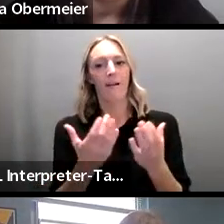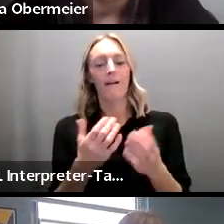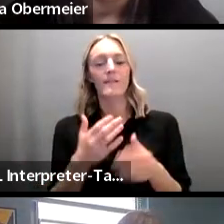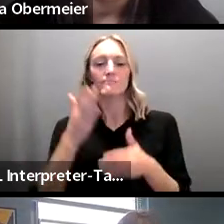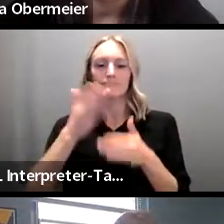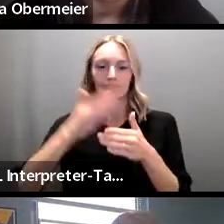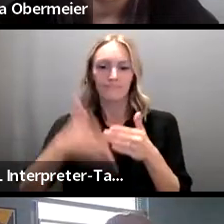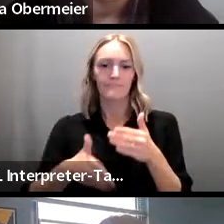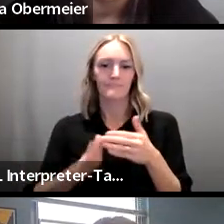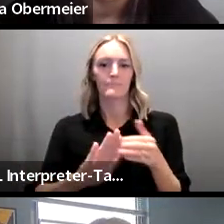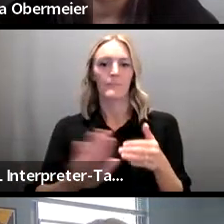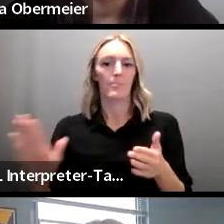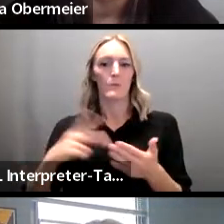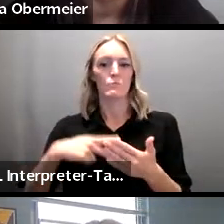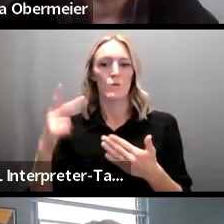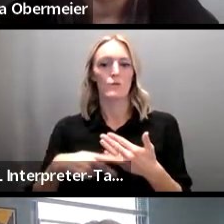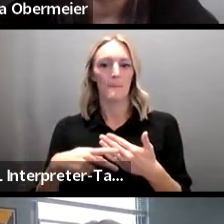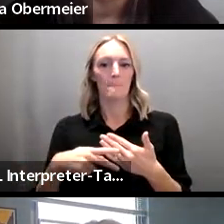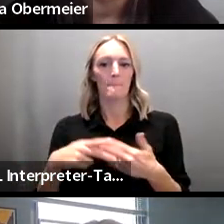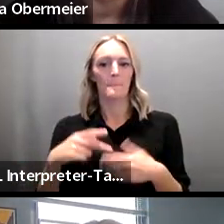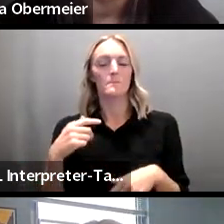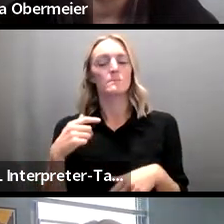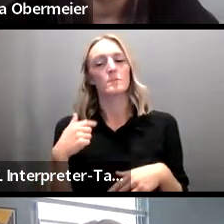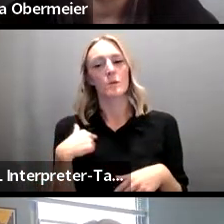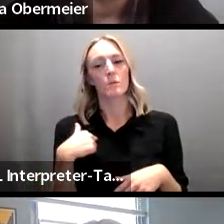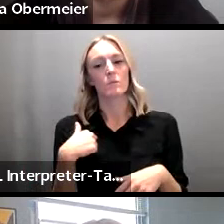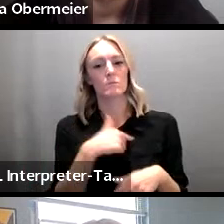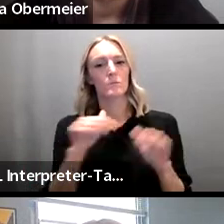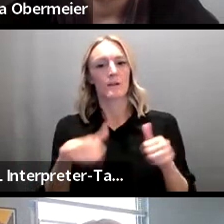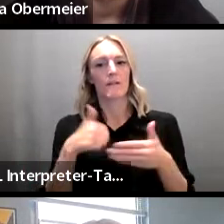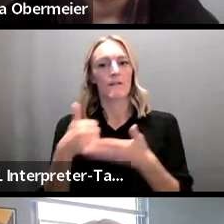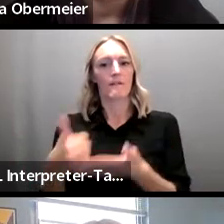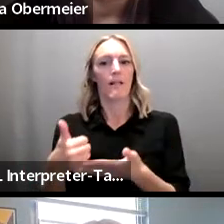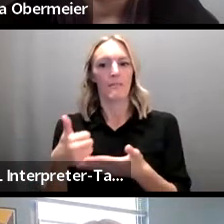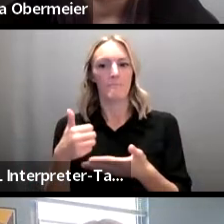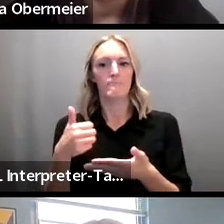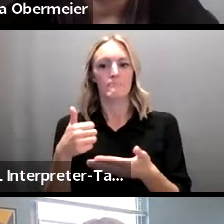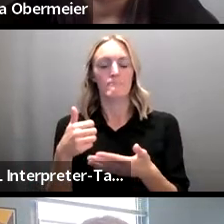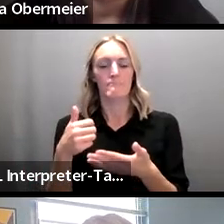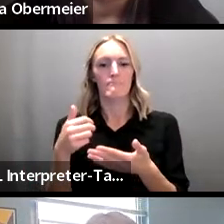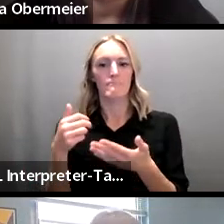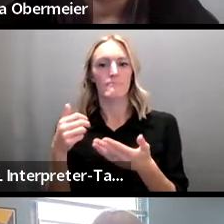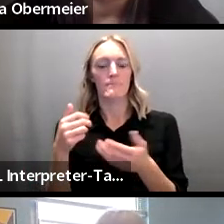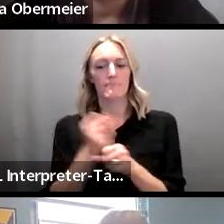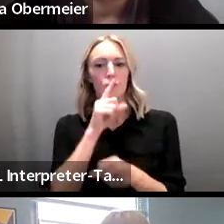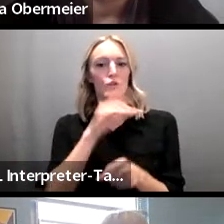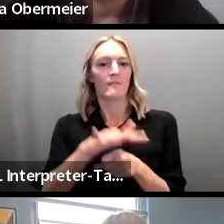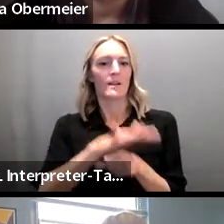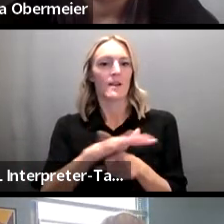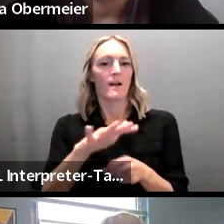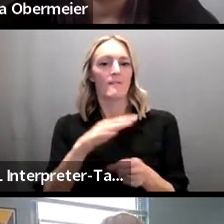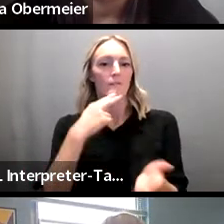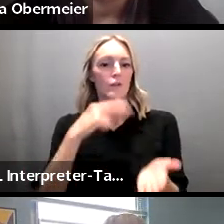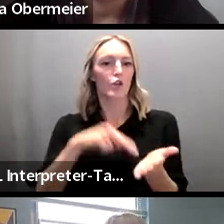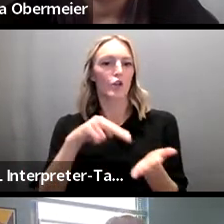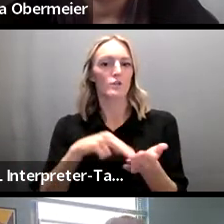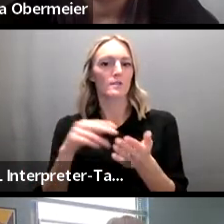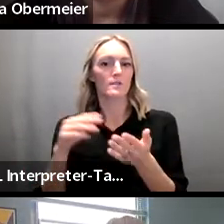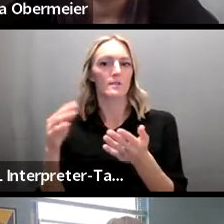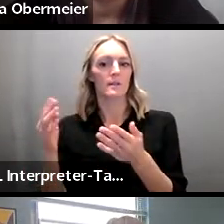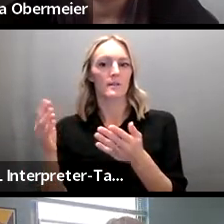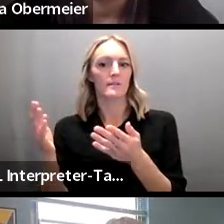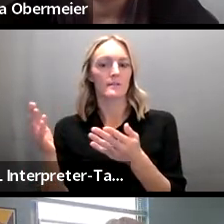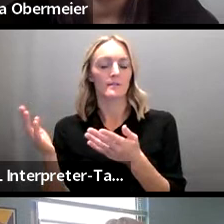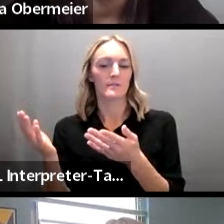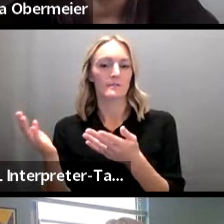their program so that we can help facilitate a pipeline of nurses for the future. So that's